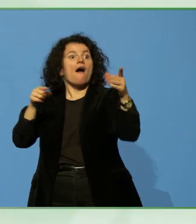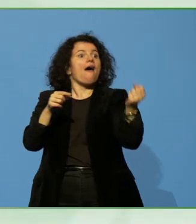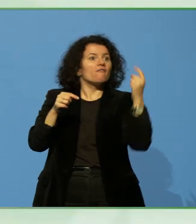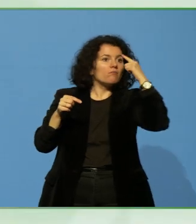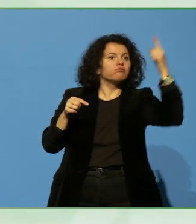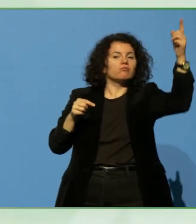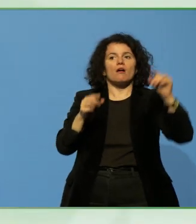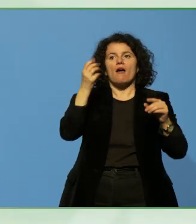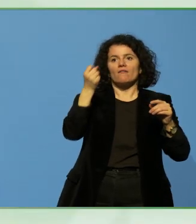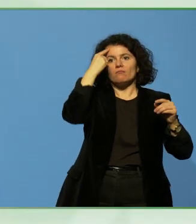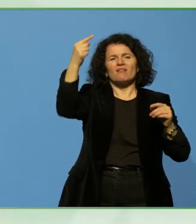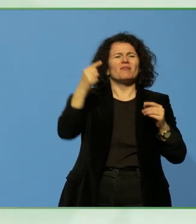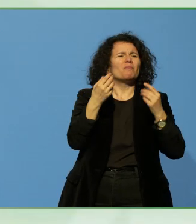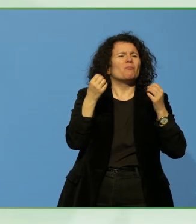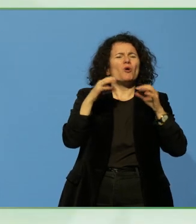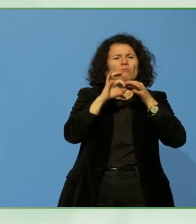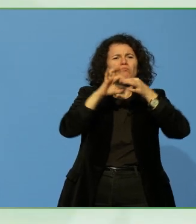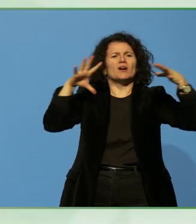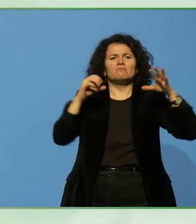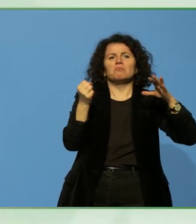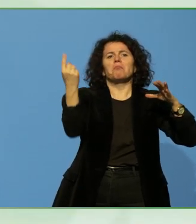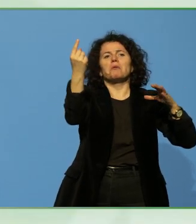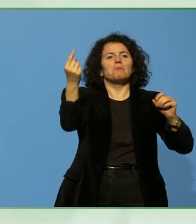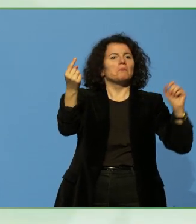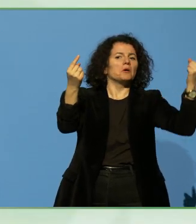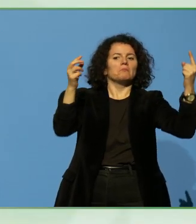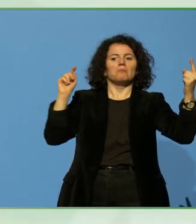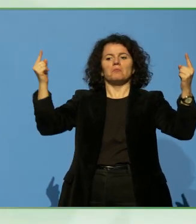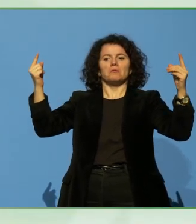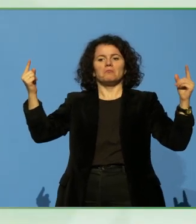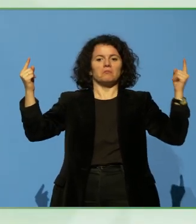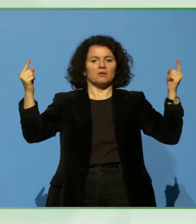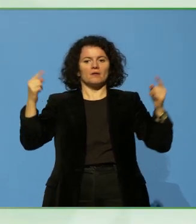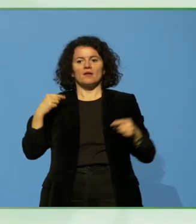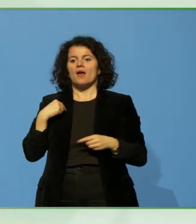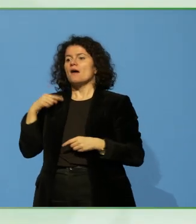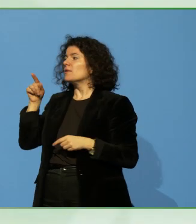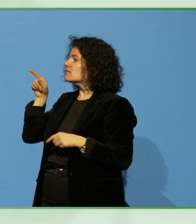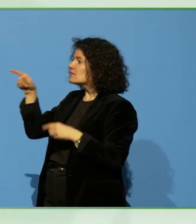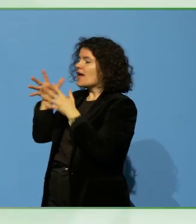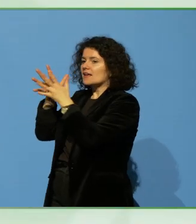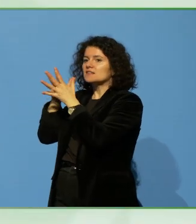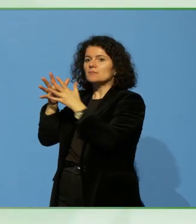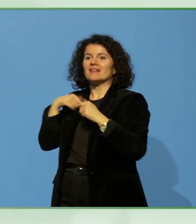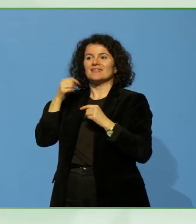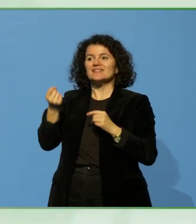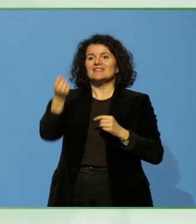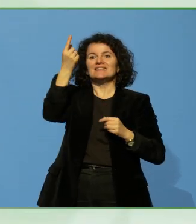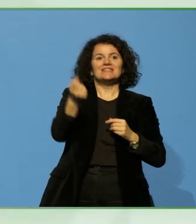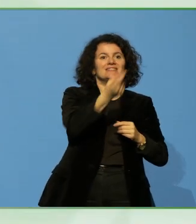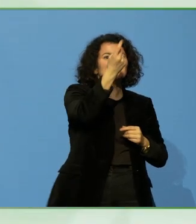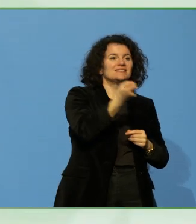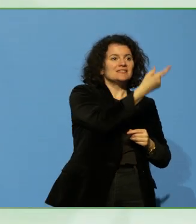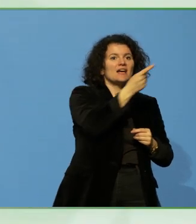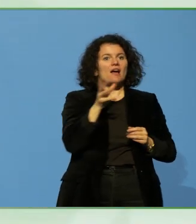well, I can only repeat what Evelyn has just said. The beauty of the digital euro would be that all these solutions